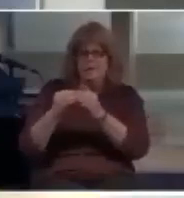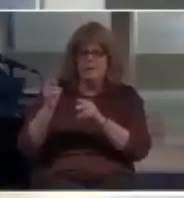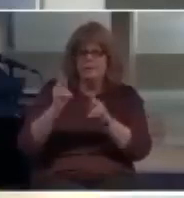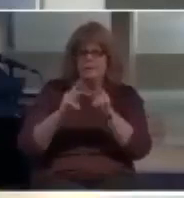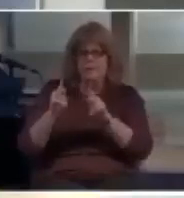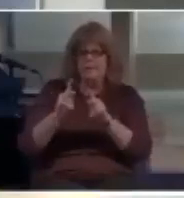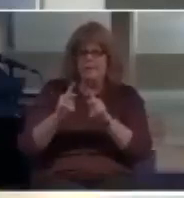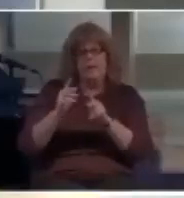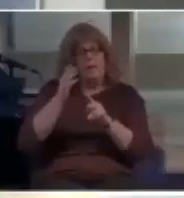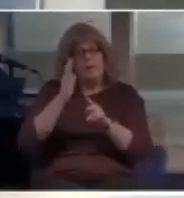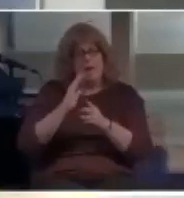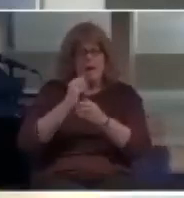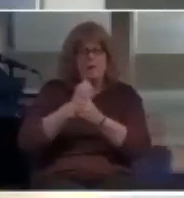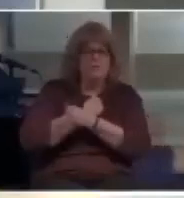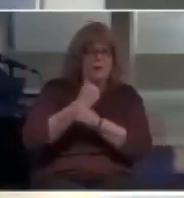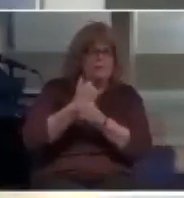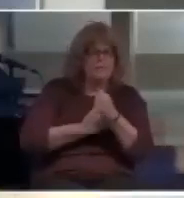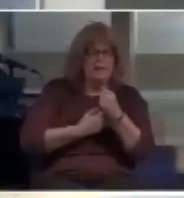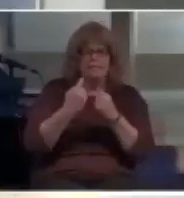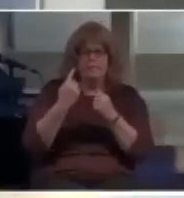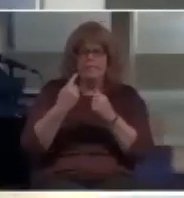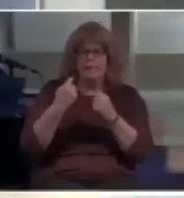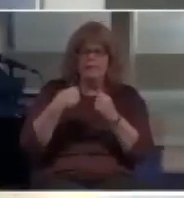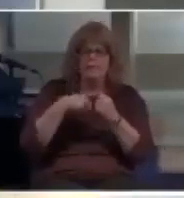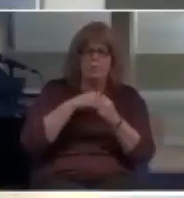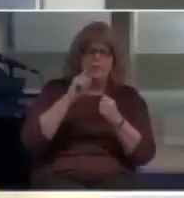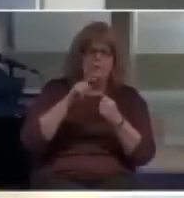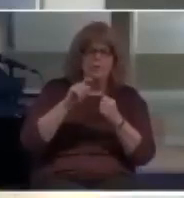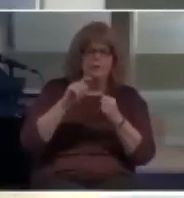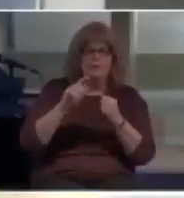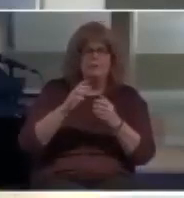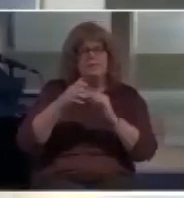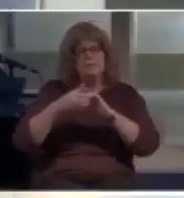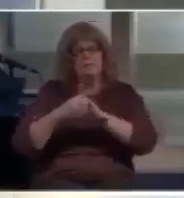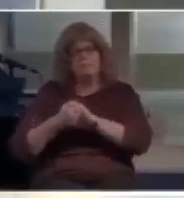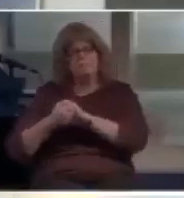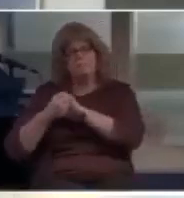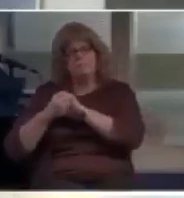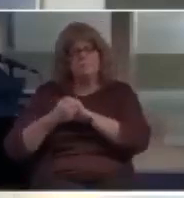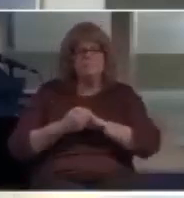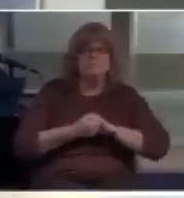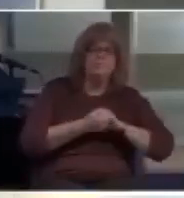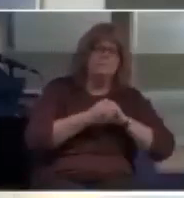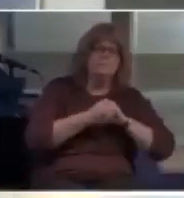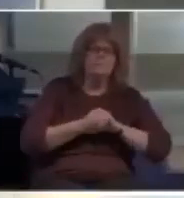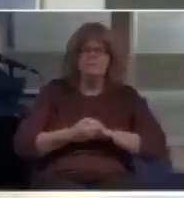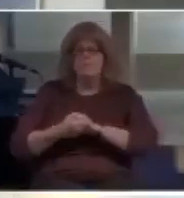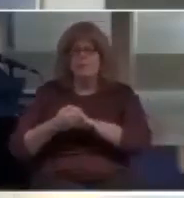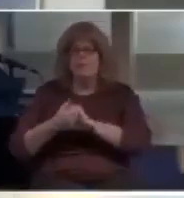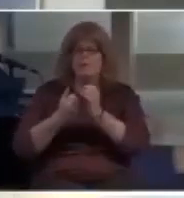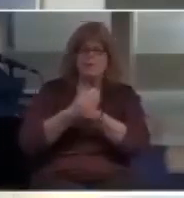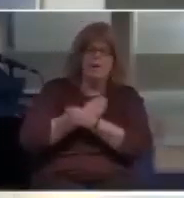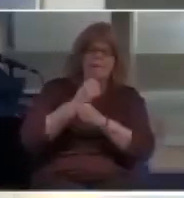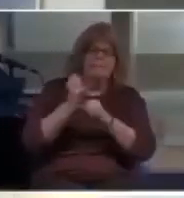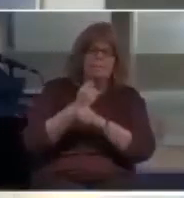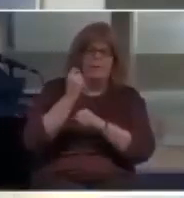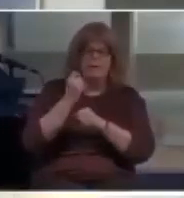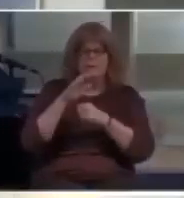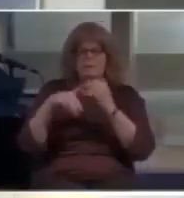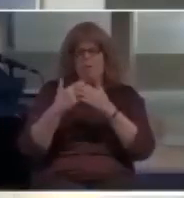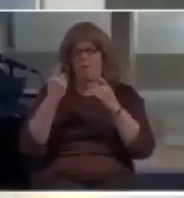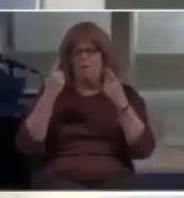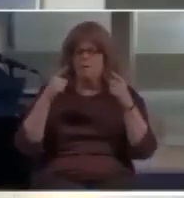God loves everybody, and we just need to embrace everybody, and love wins, and we all make it